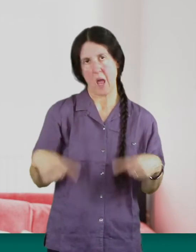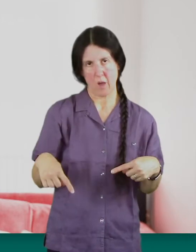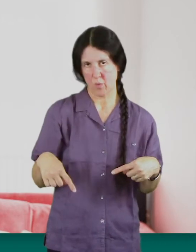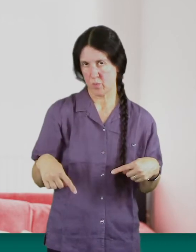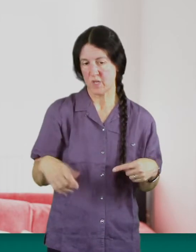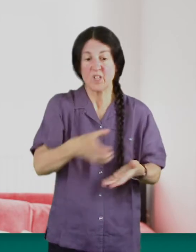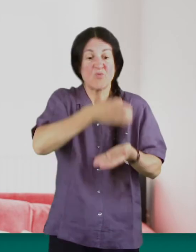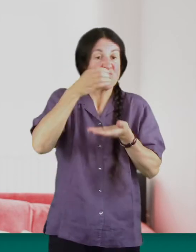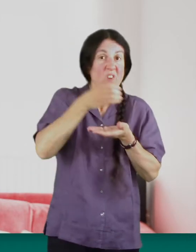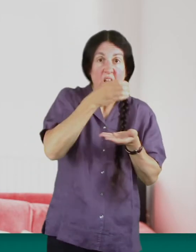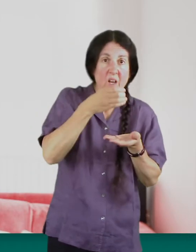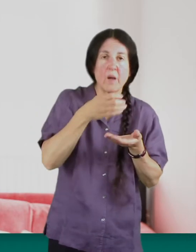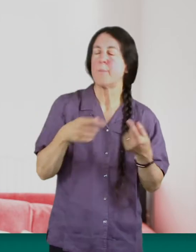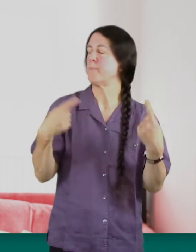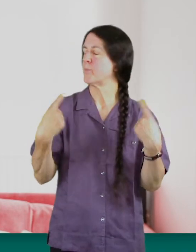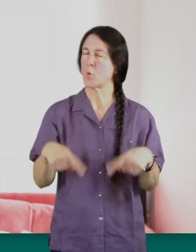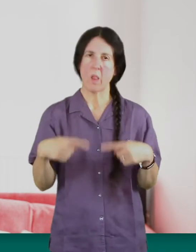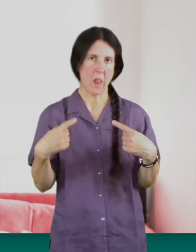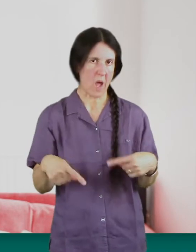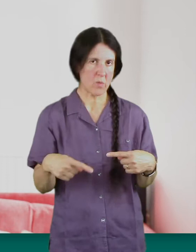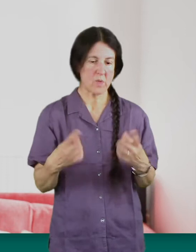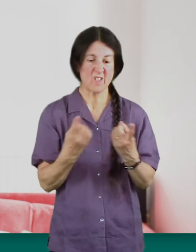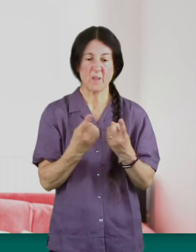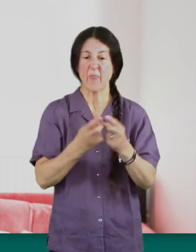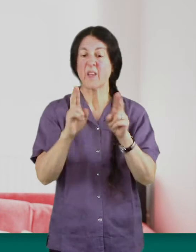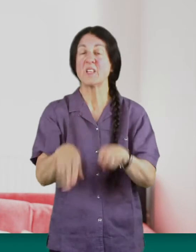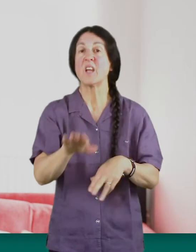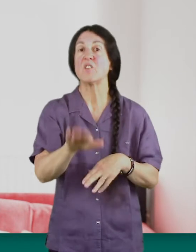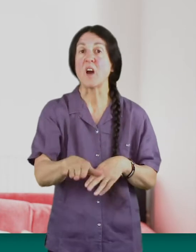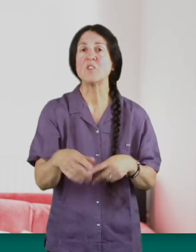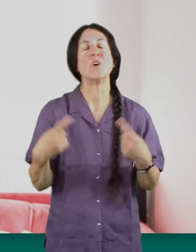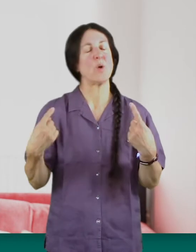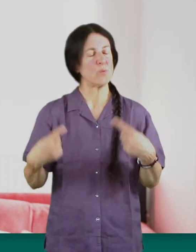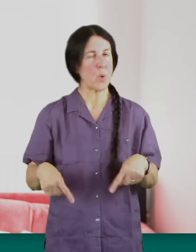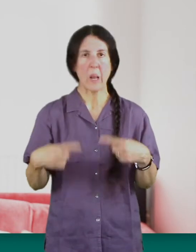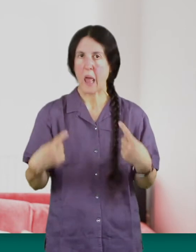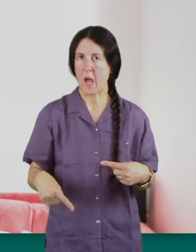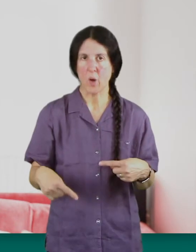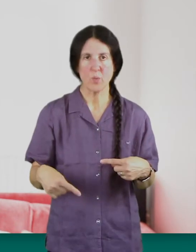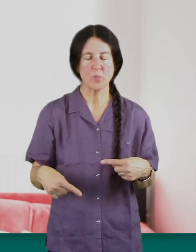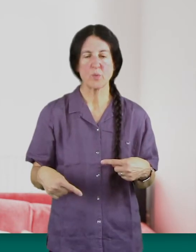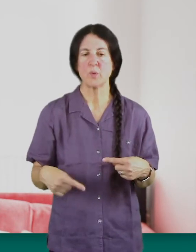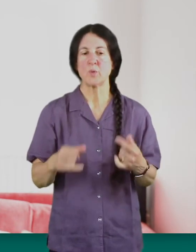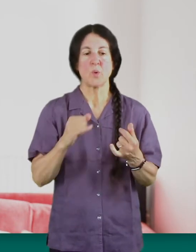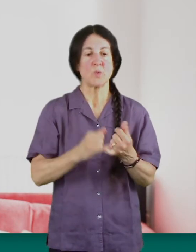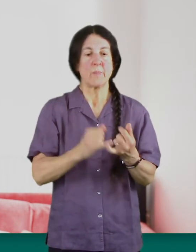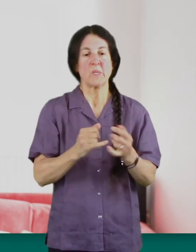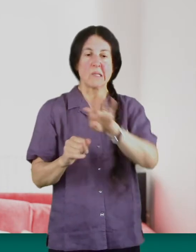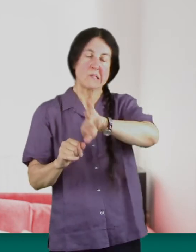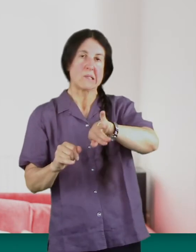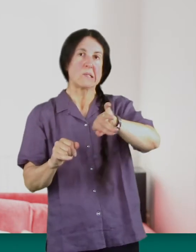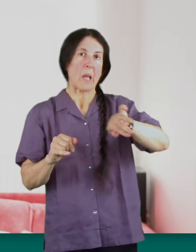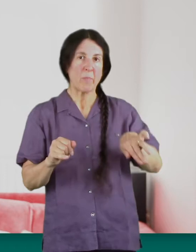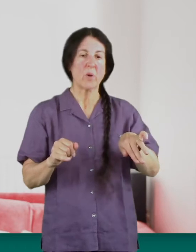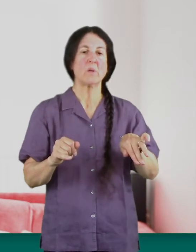sticks out. His whole life, he's had this sense of calling, of purpose. And